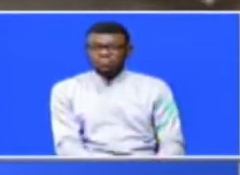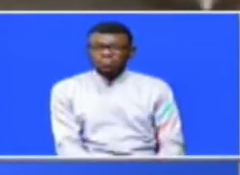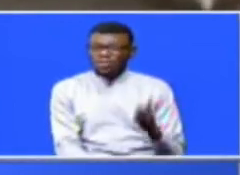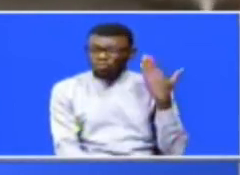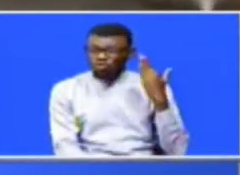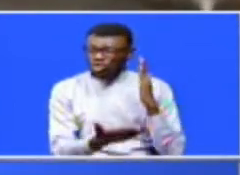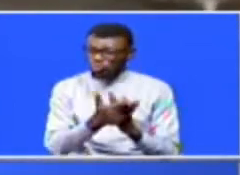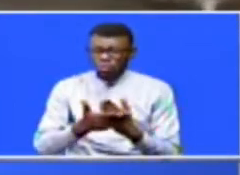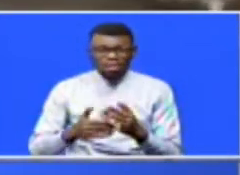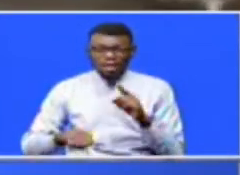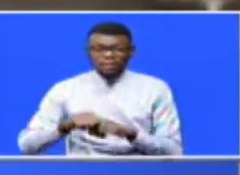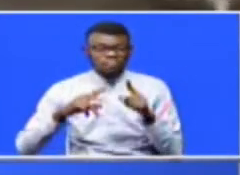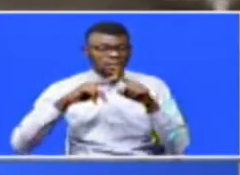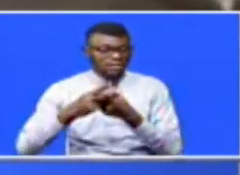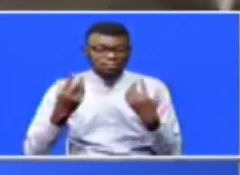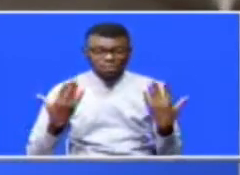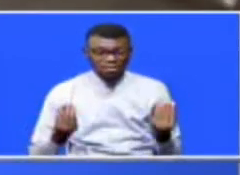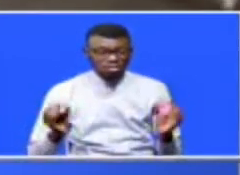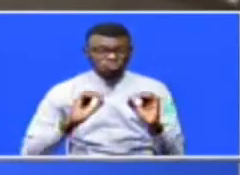just the beginning.